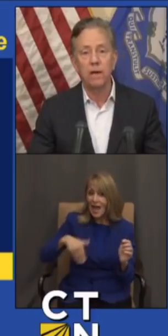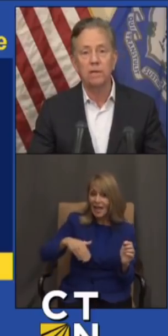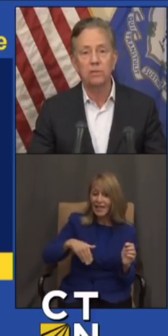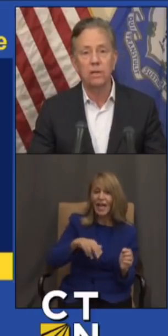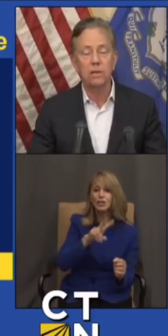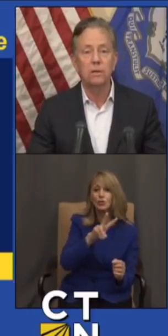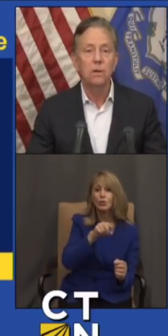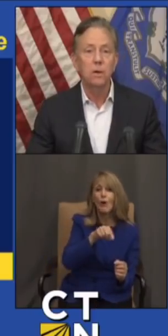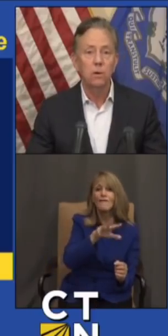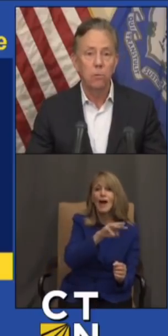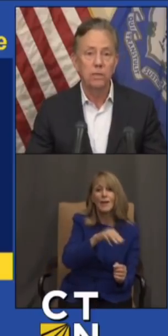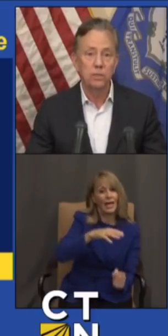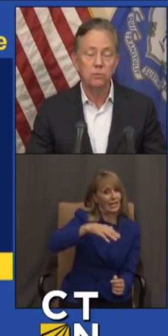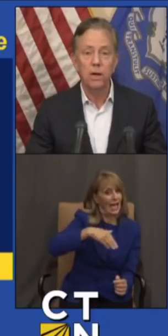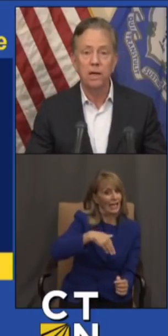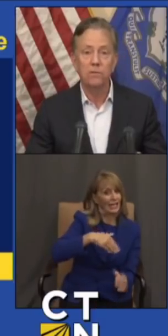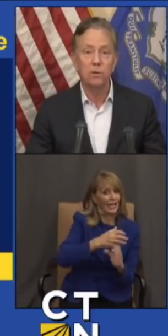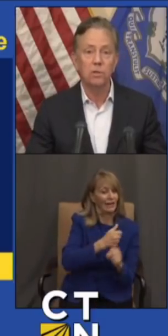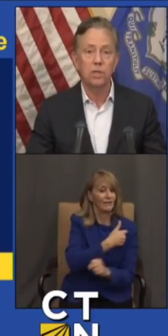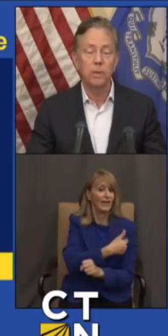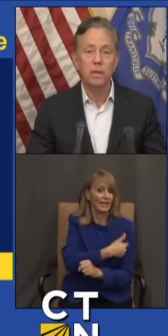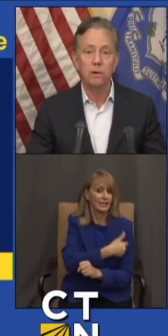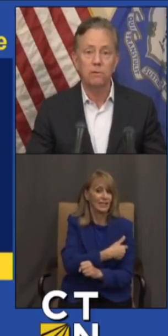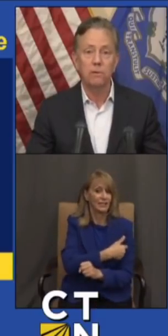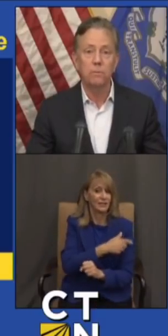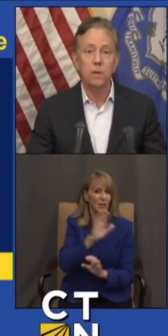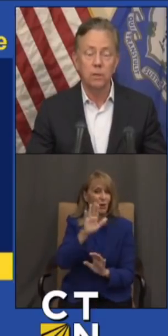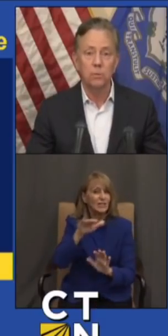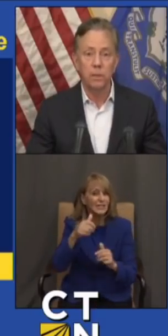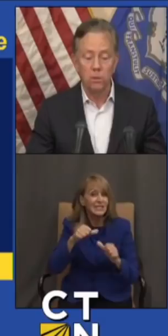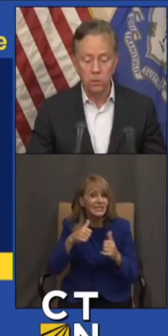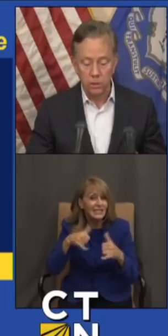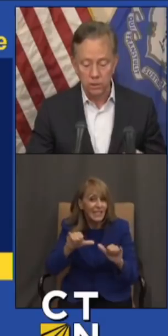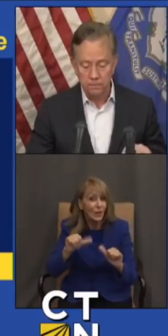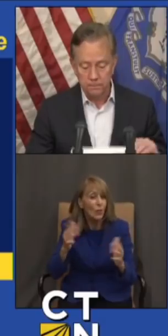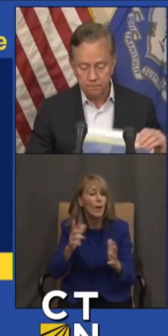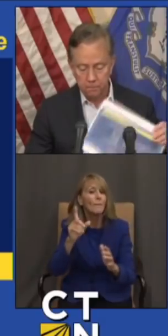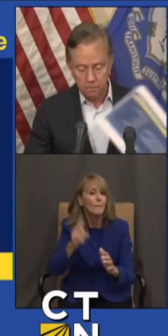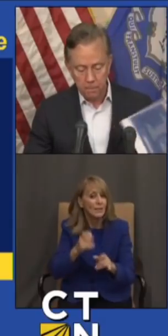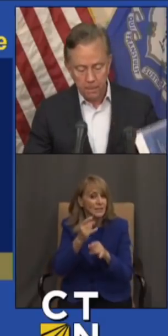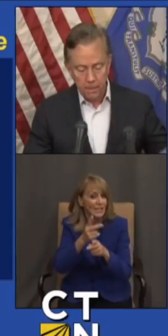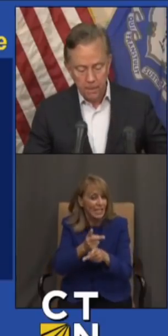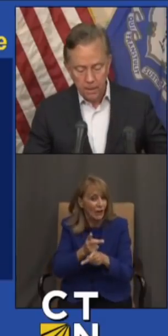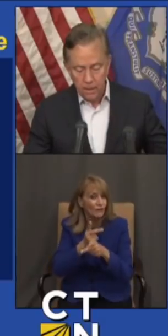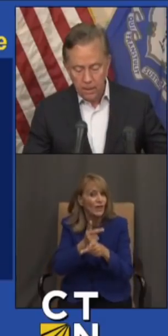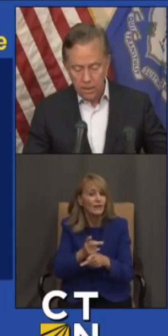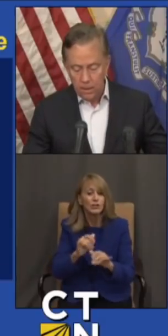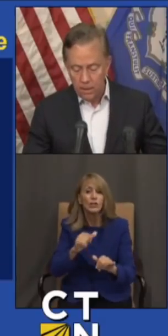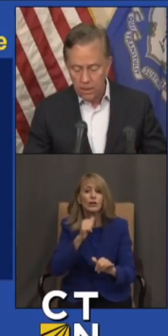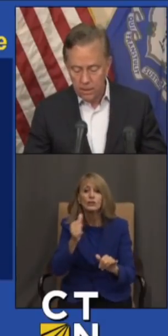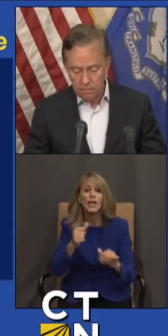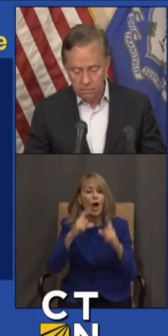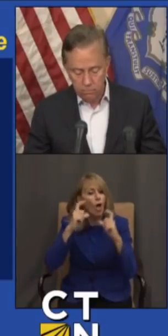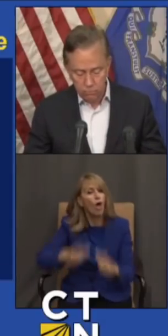fully vaccinated, which is why I have to urge you to be careful a little bit longer.